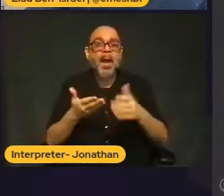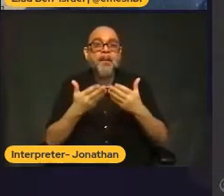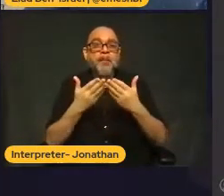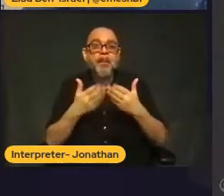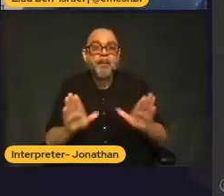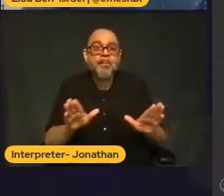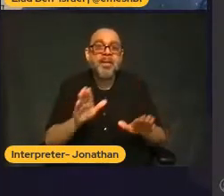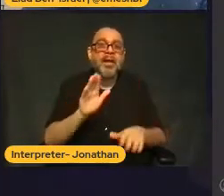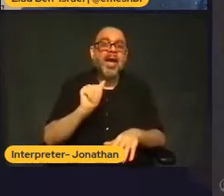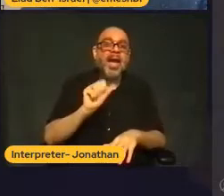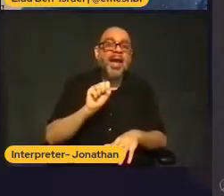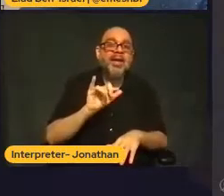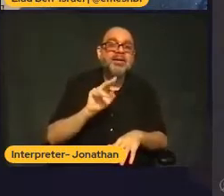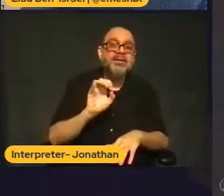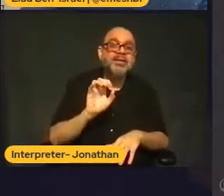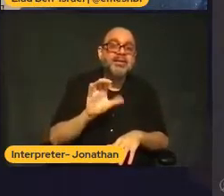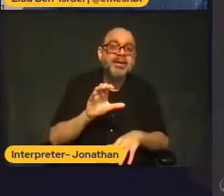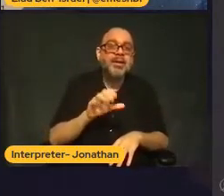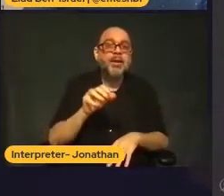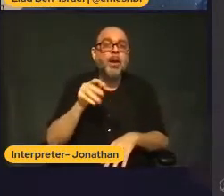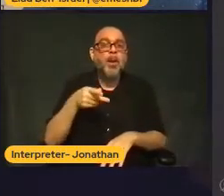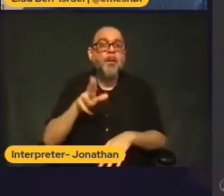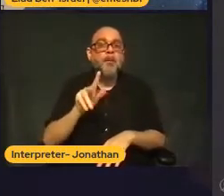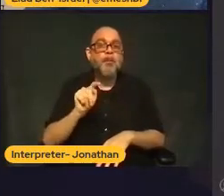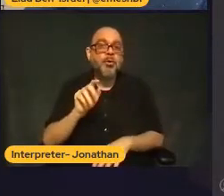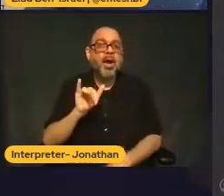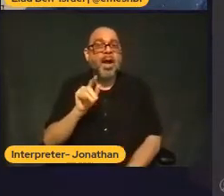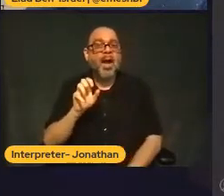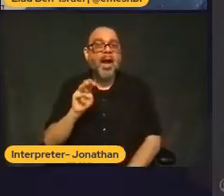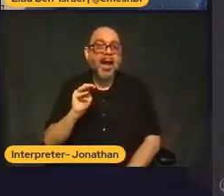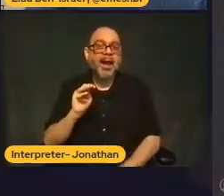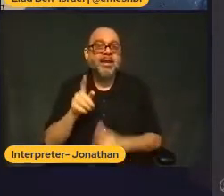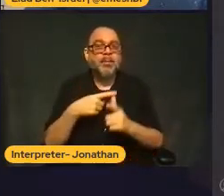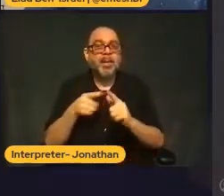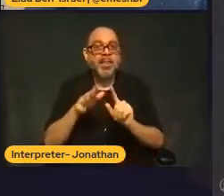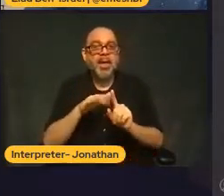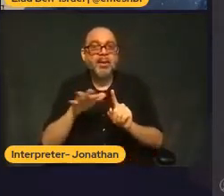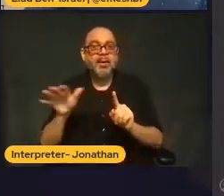item, and then item column